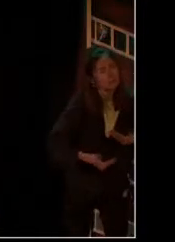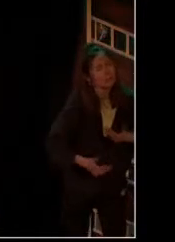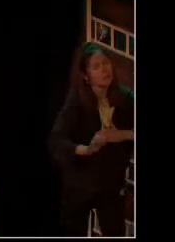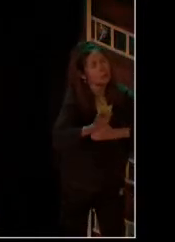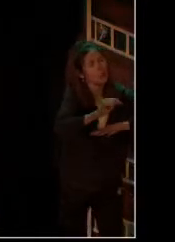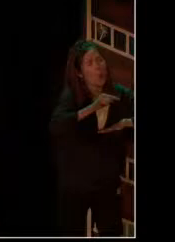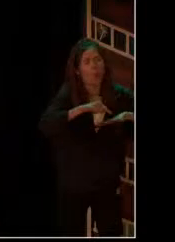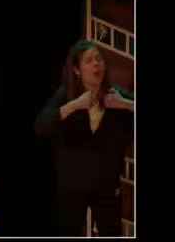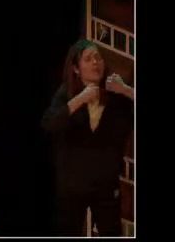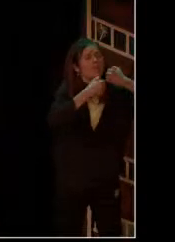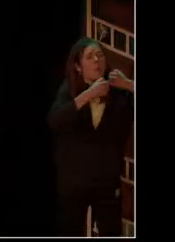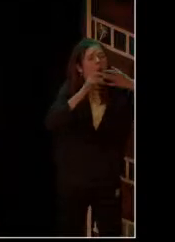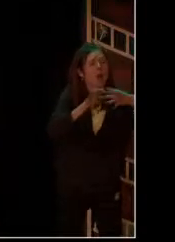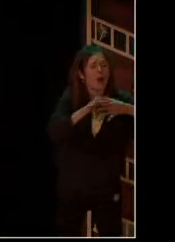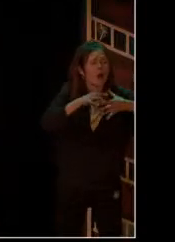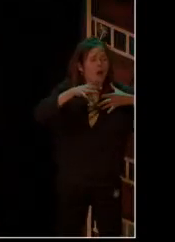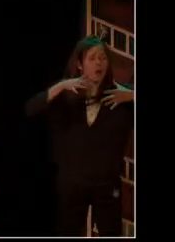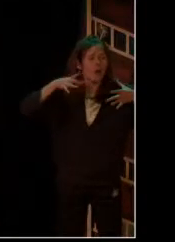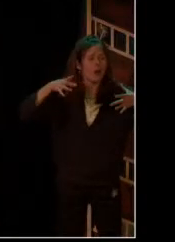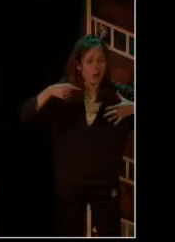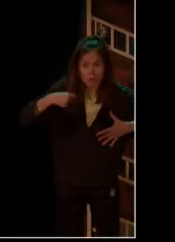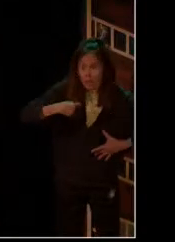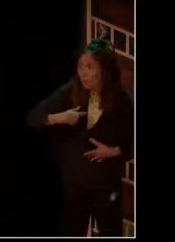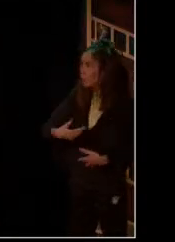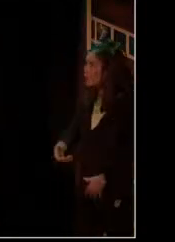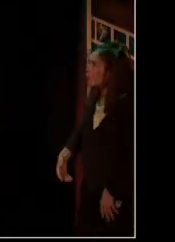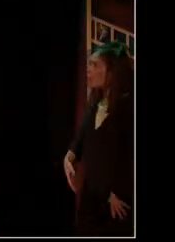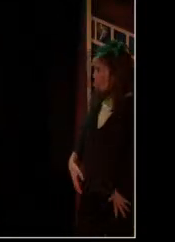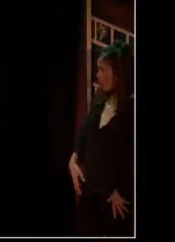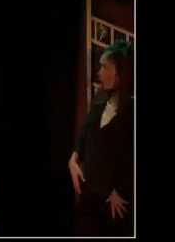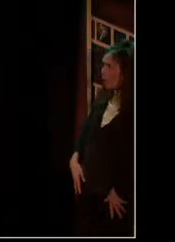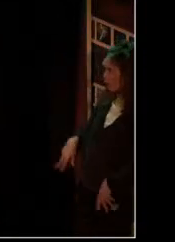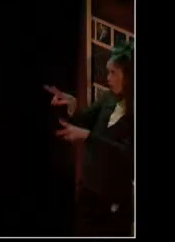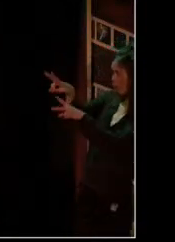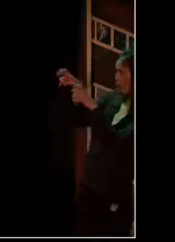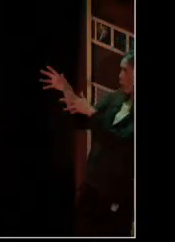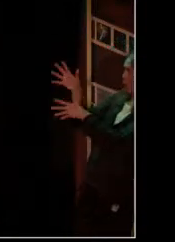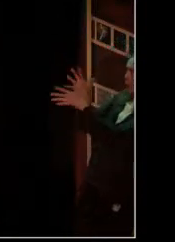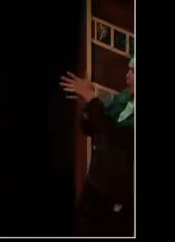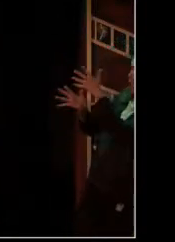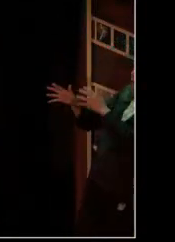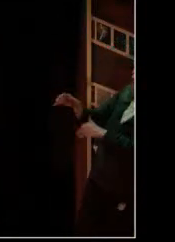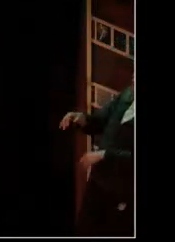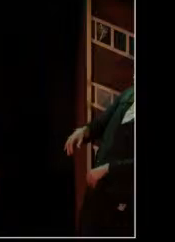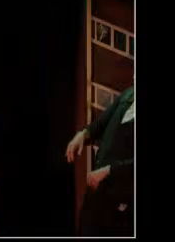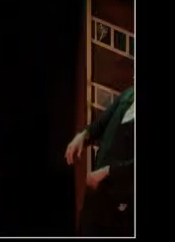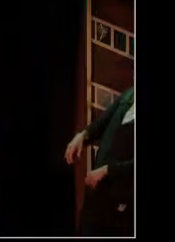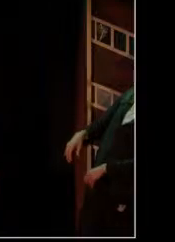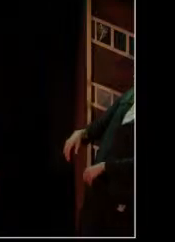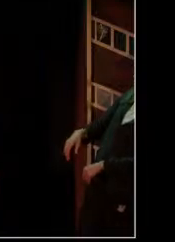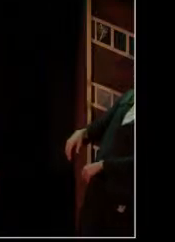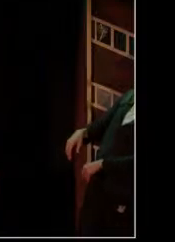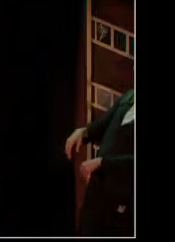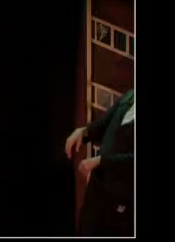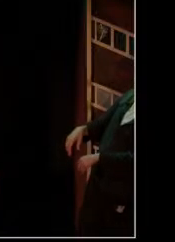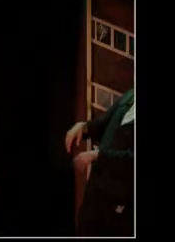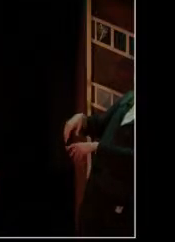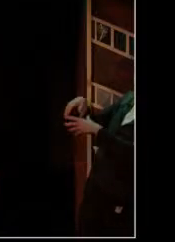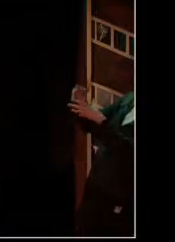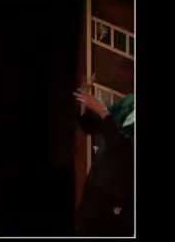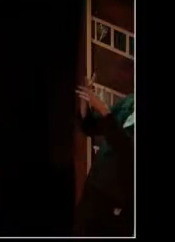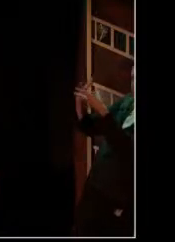I, much frightened, in time composed myself, and I swore that this were real and no